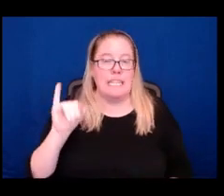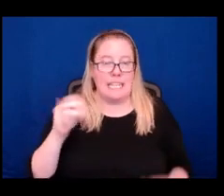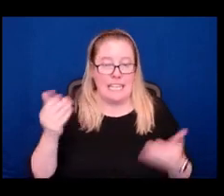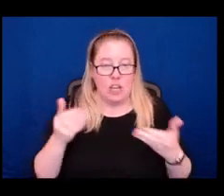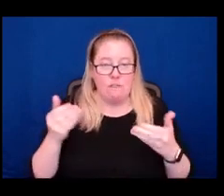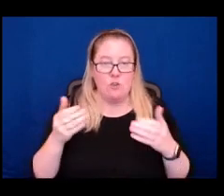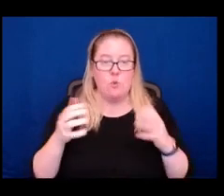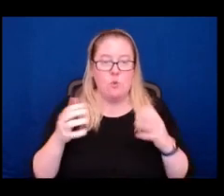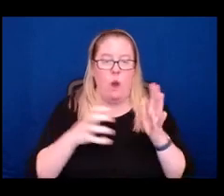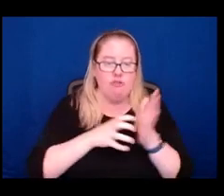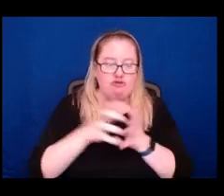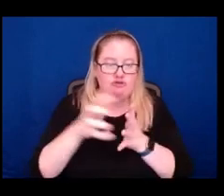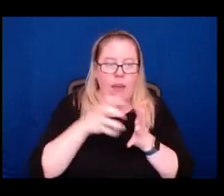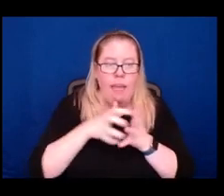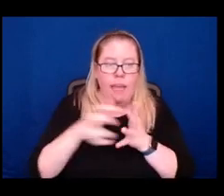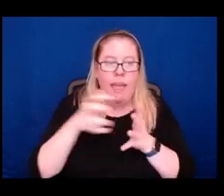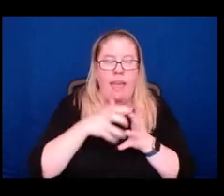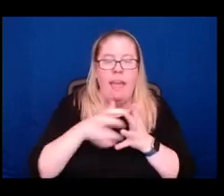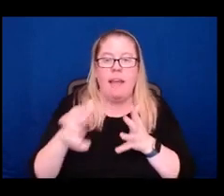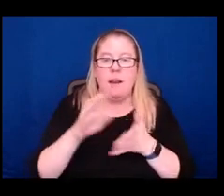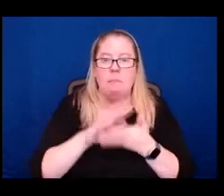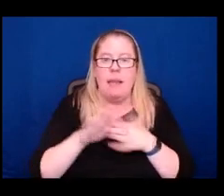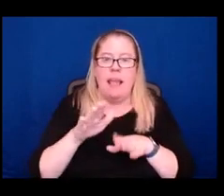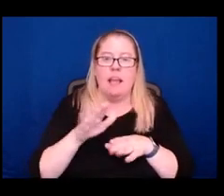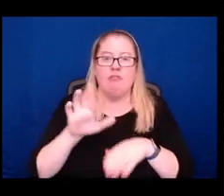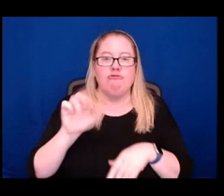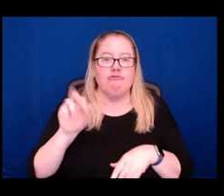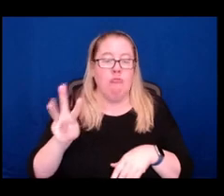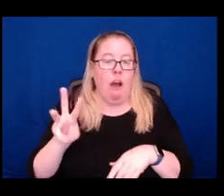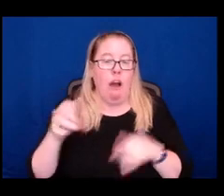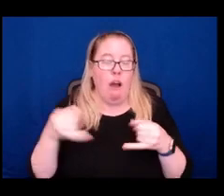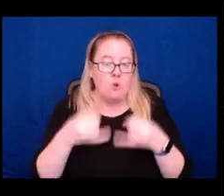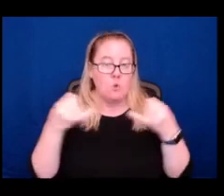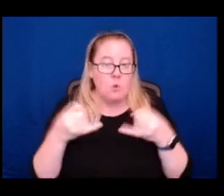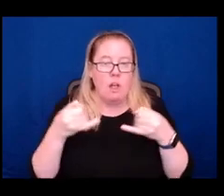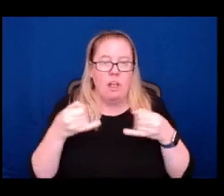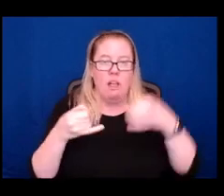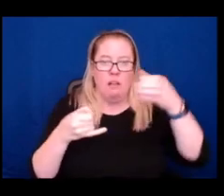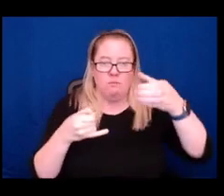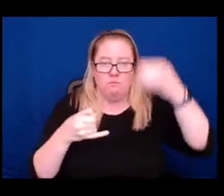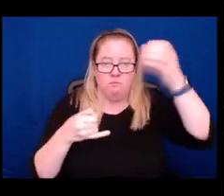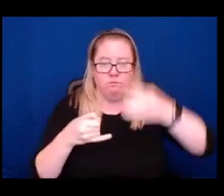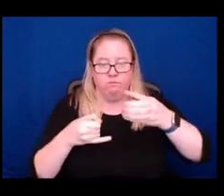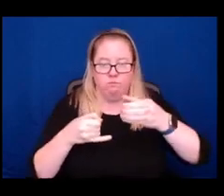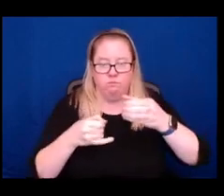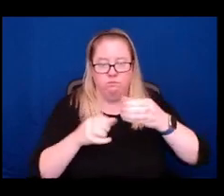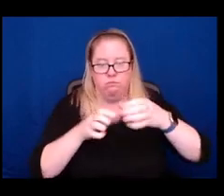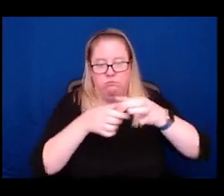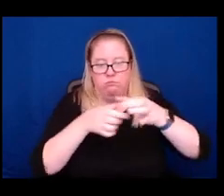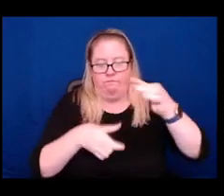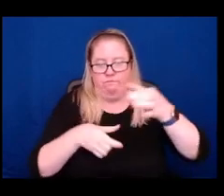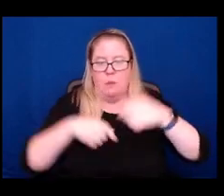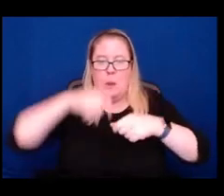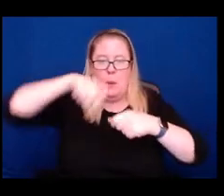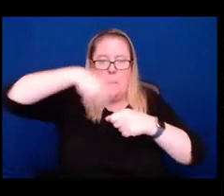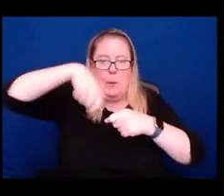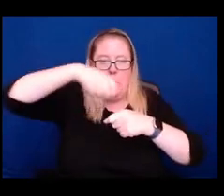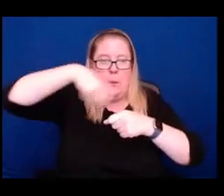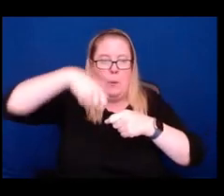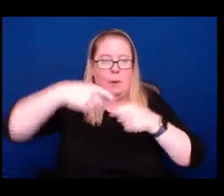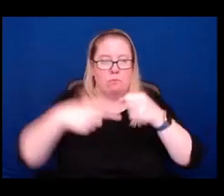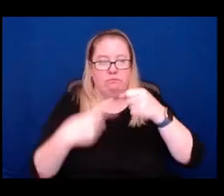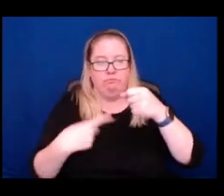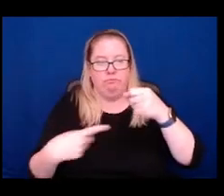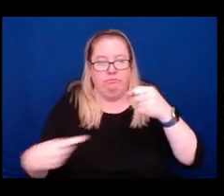a nice raw noodle, you can stick it right into one of these little noodle pillars here and have a nice raw